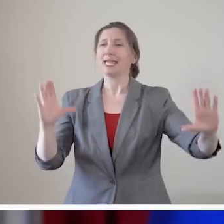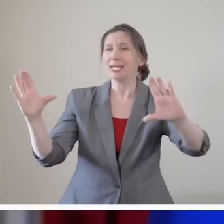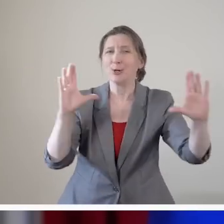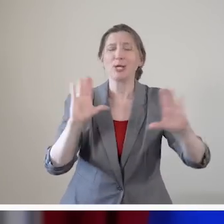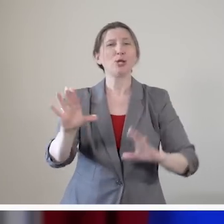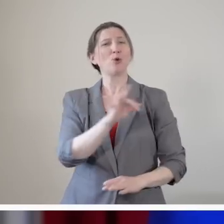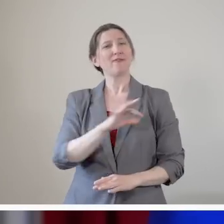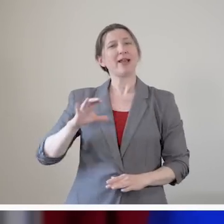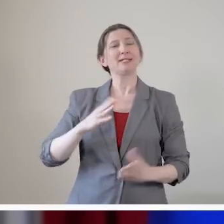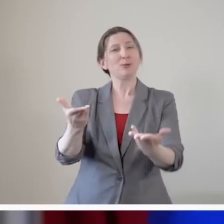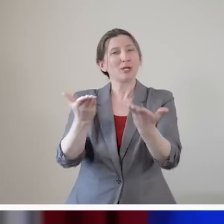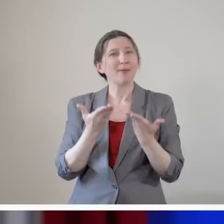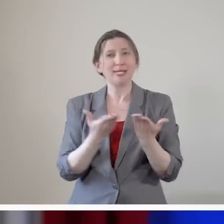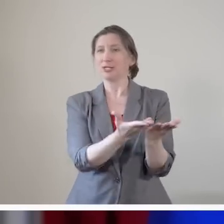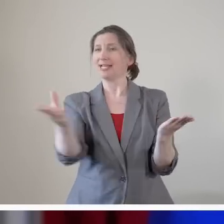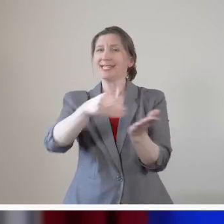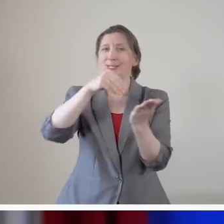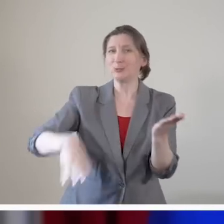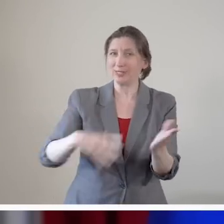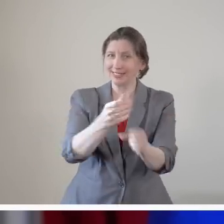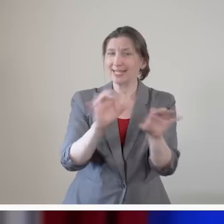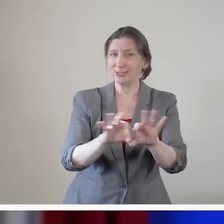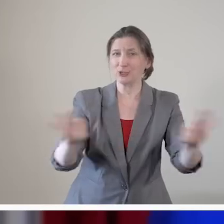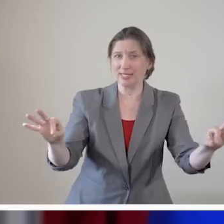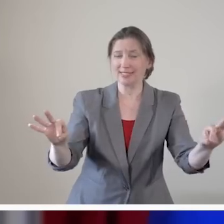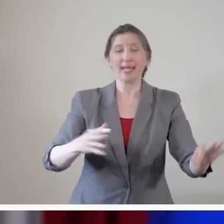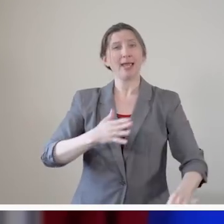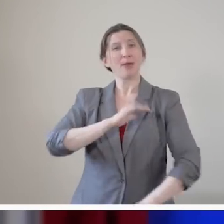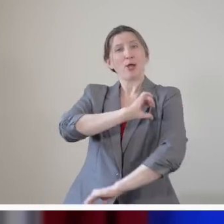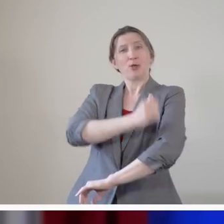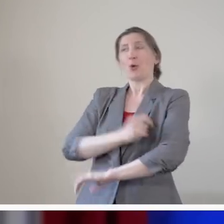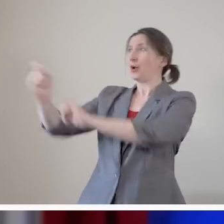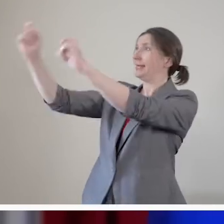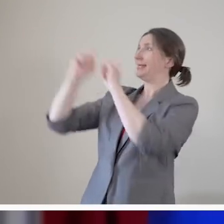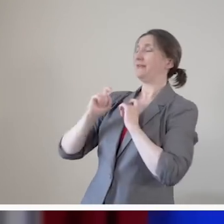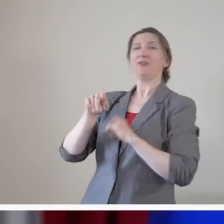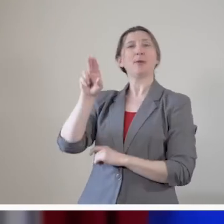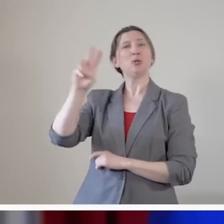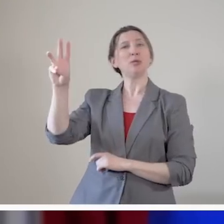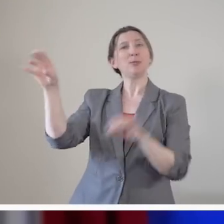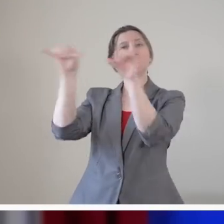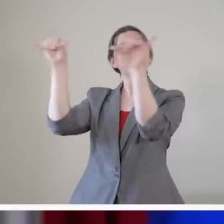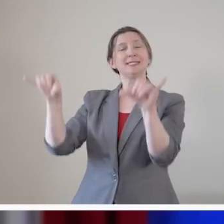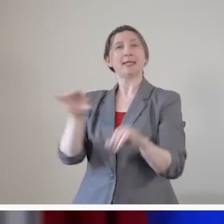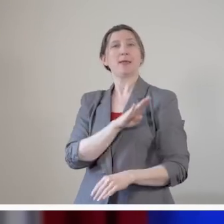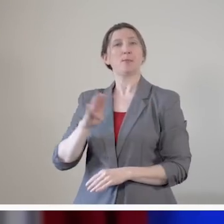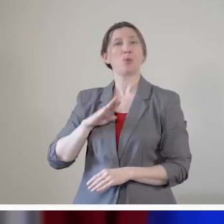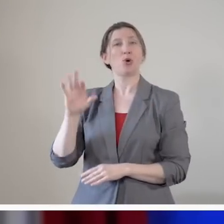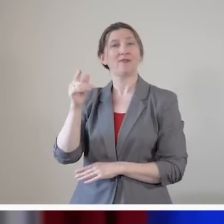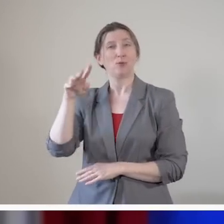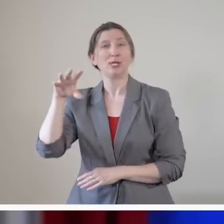the faculty of the University of Wisconsin in Madison, and under the authority granted by the University of Wisconsin System Board of